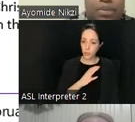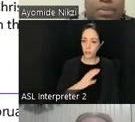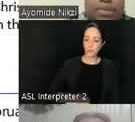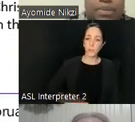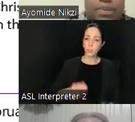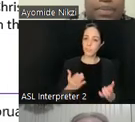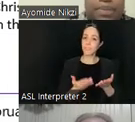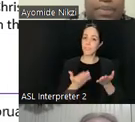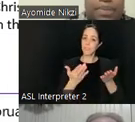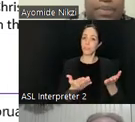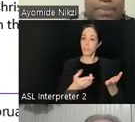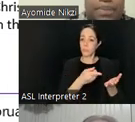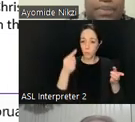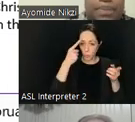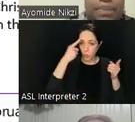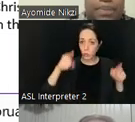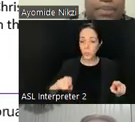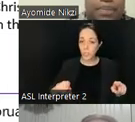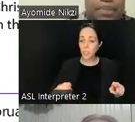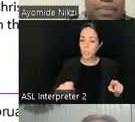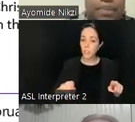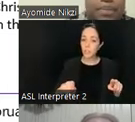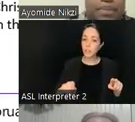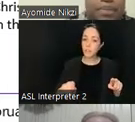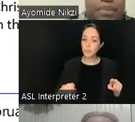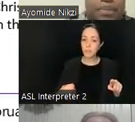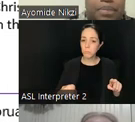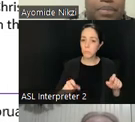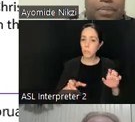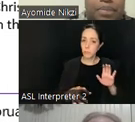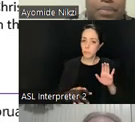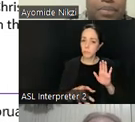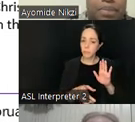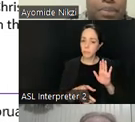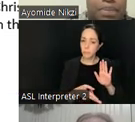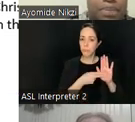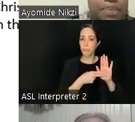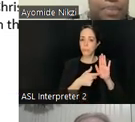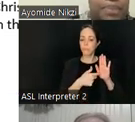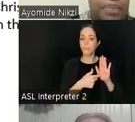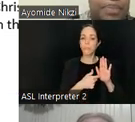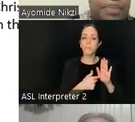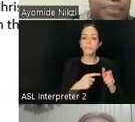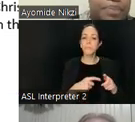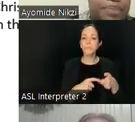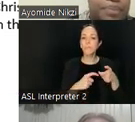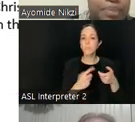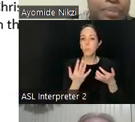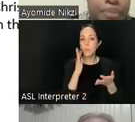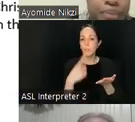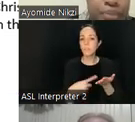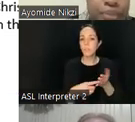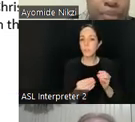the subcommittee agrees with, it'd be fine to simply flag this as it goes. We can, what we've